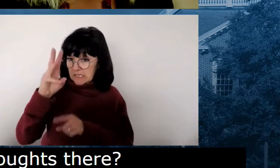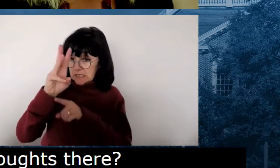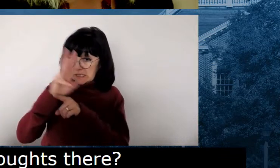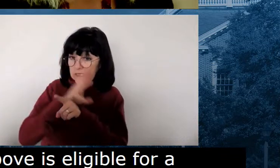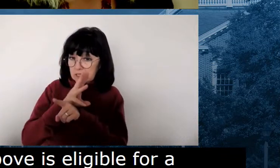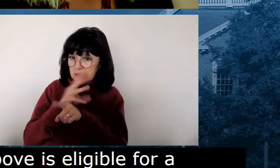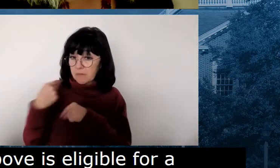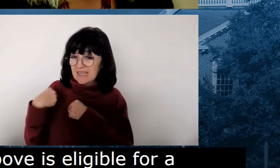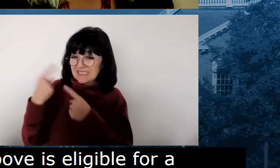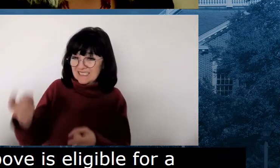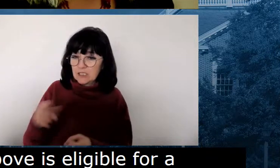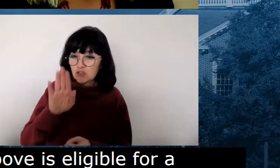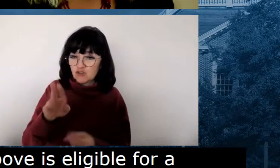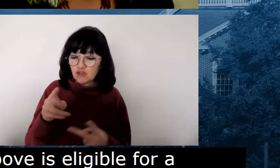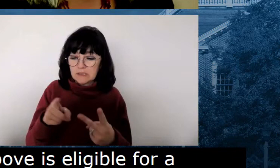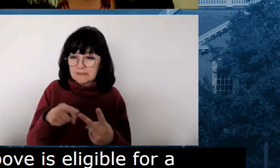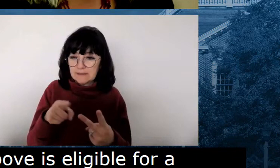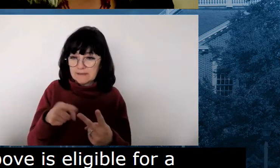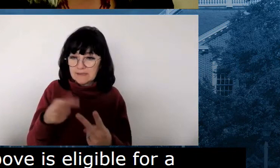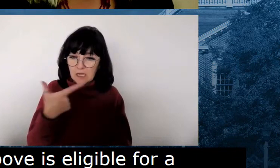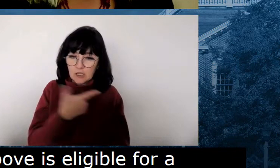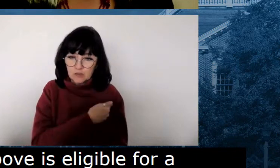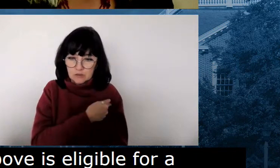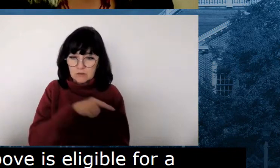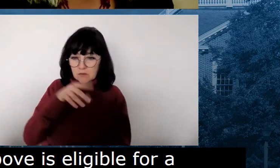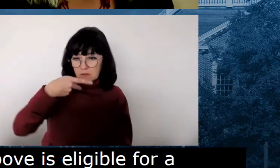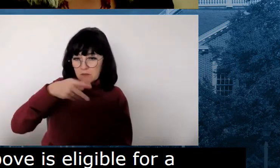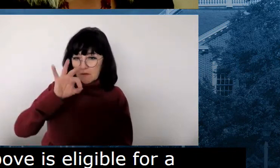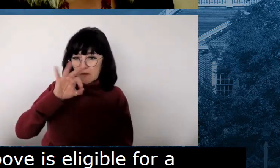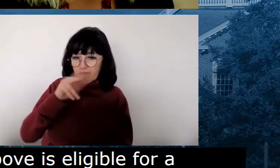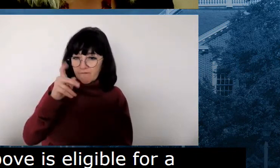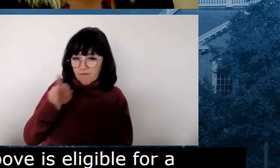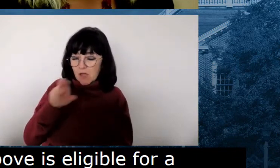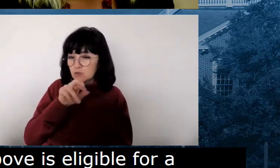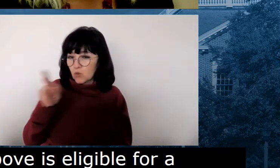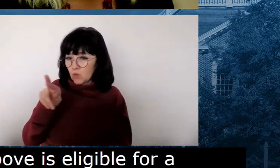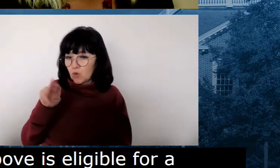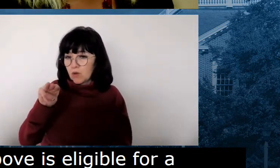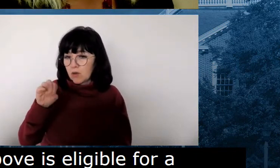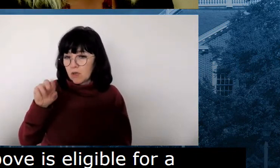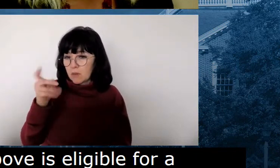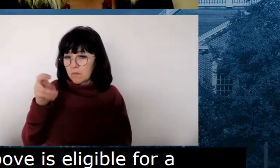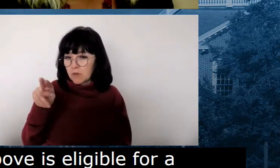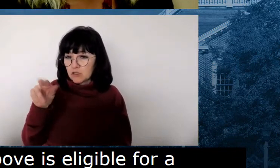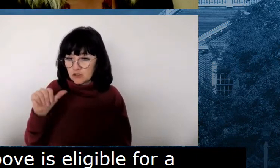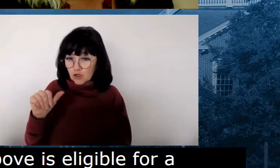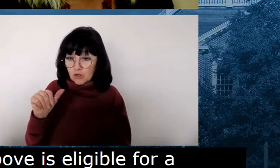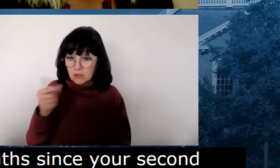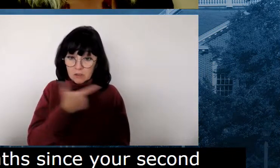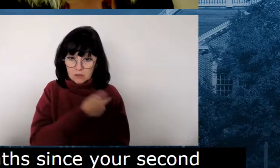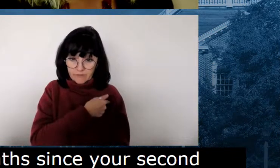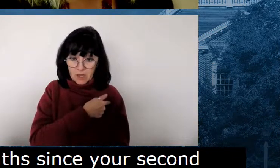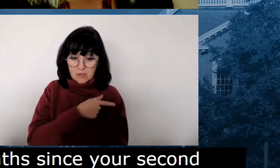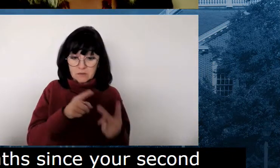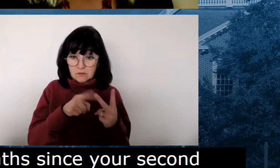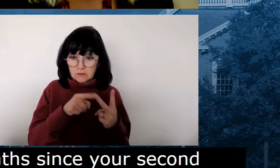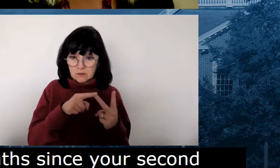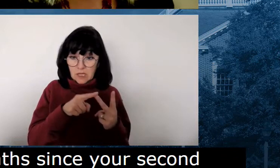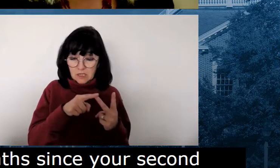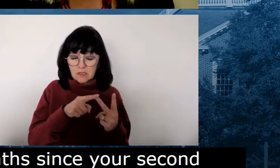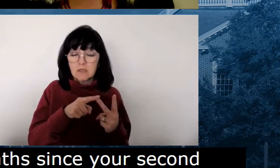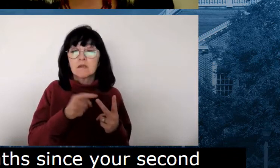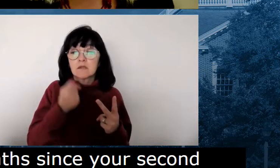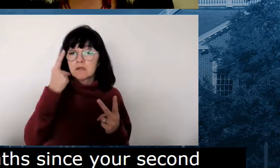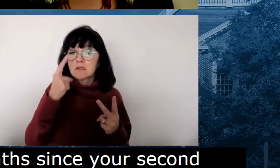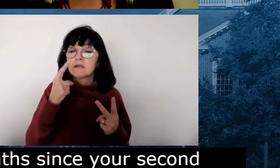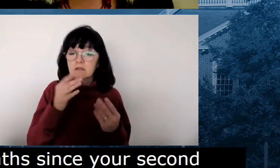your second dose of either Pfizer or Moderna to receive those boosters. And